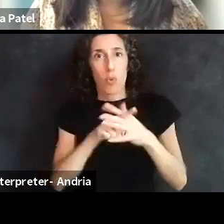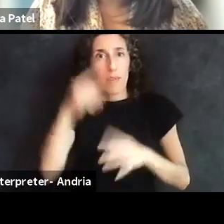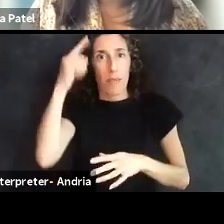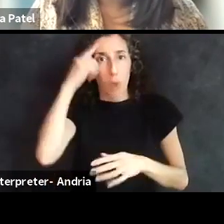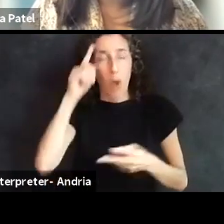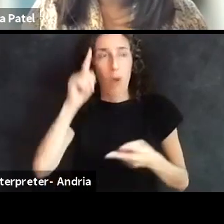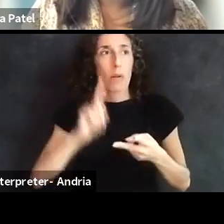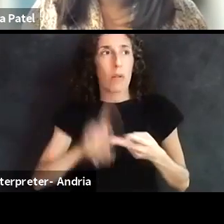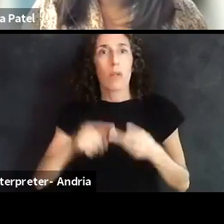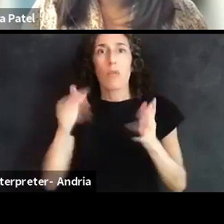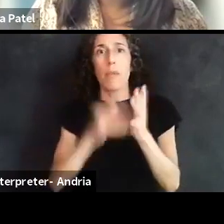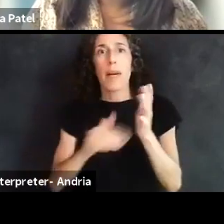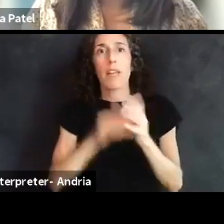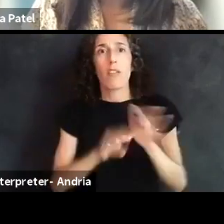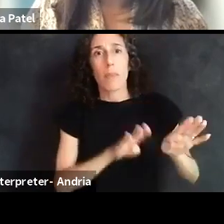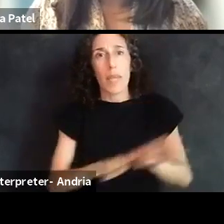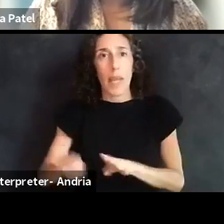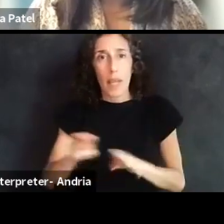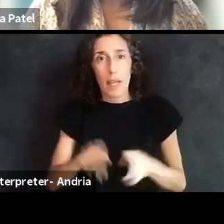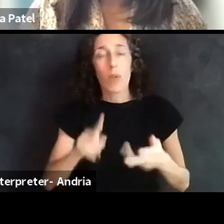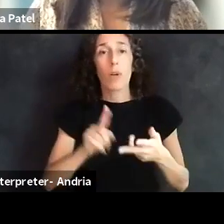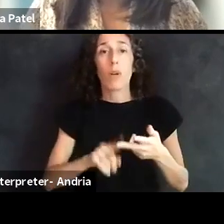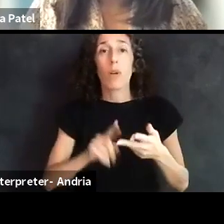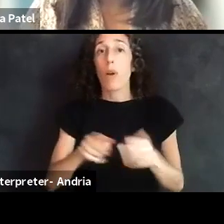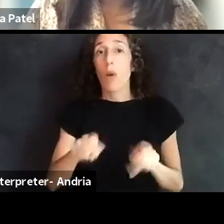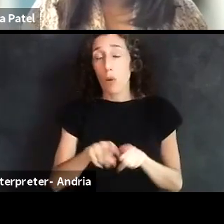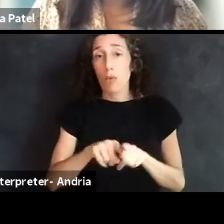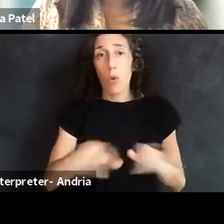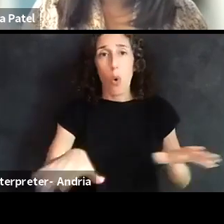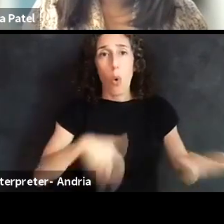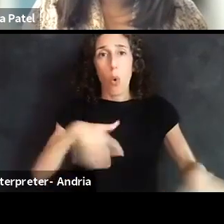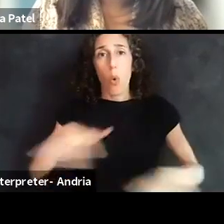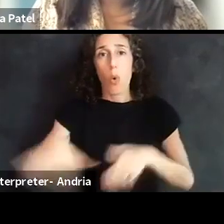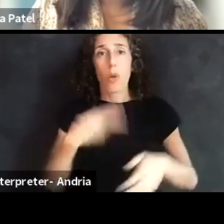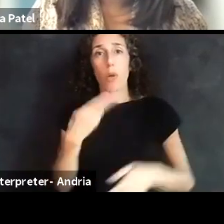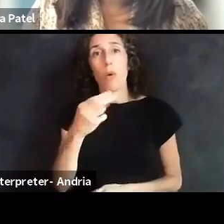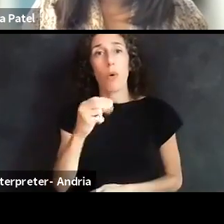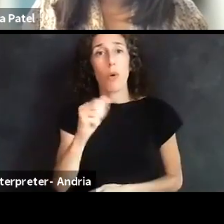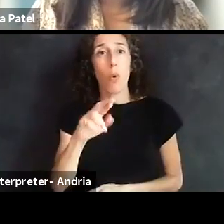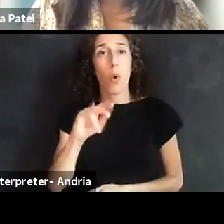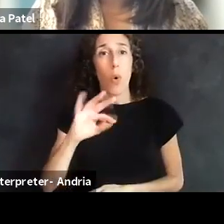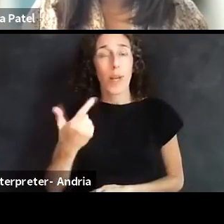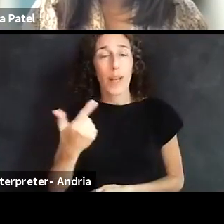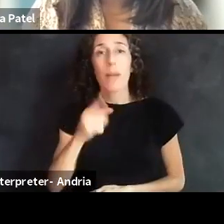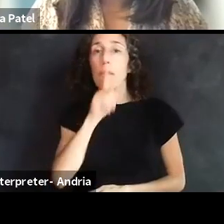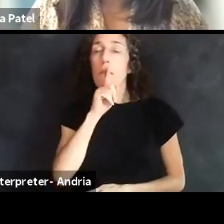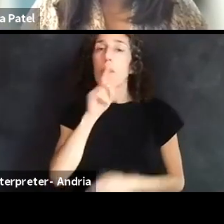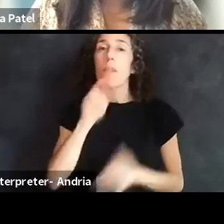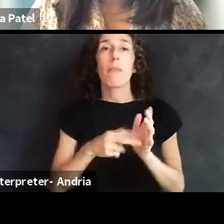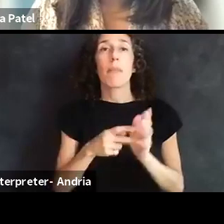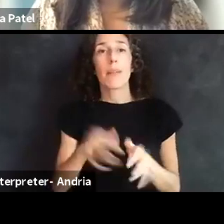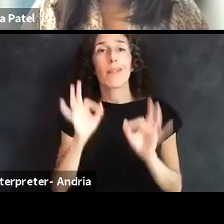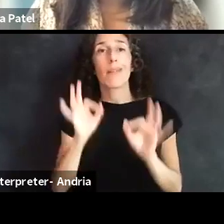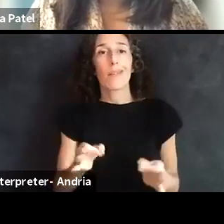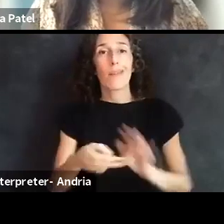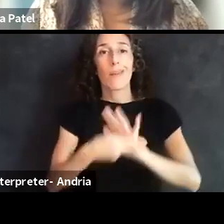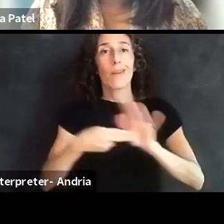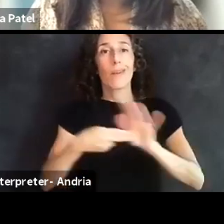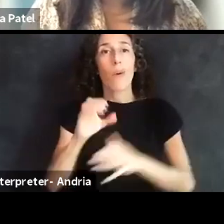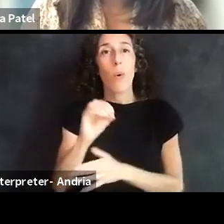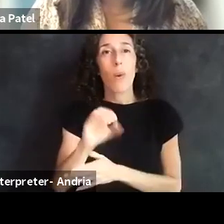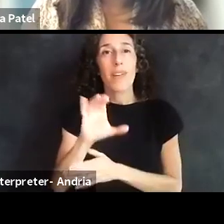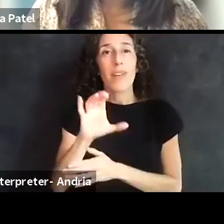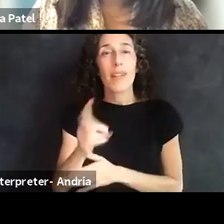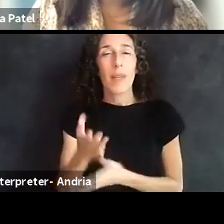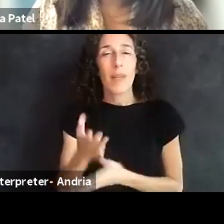disorder, could be part of OCD, can also be part of dementia. So when we look at a human behavior,